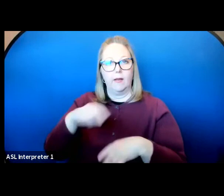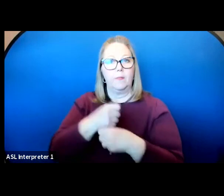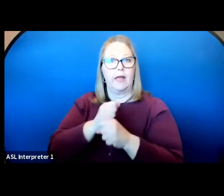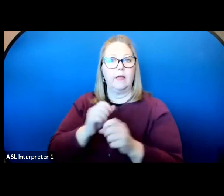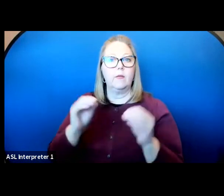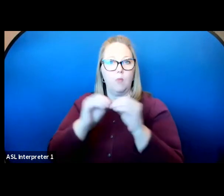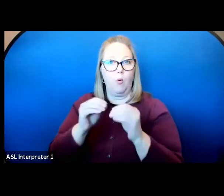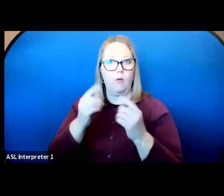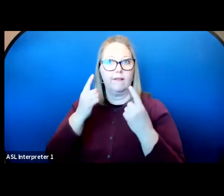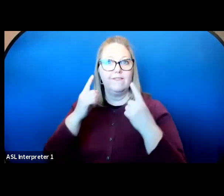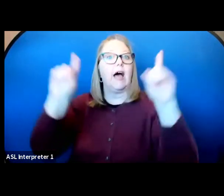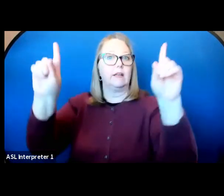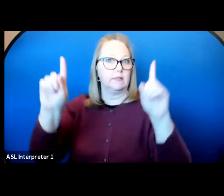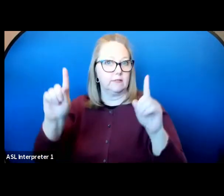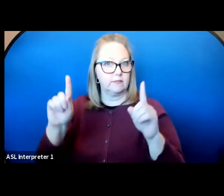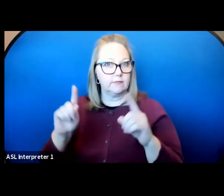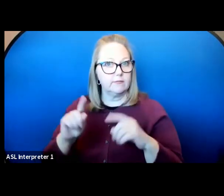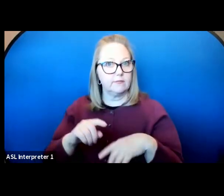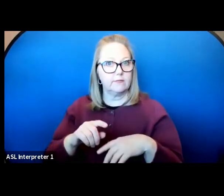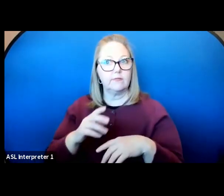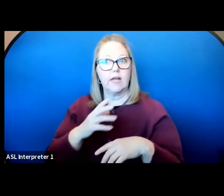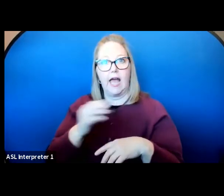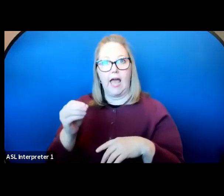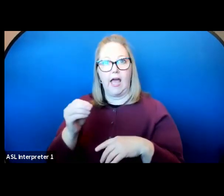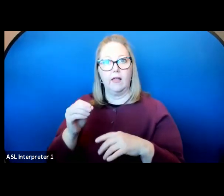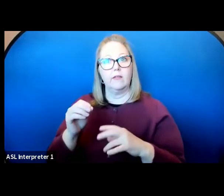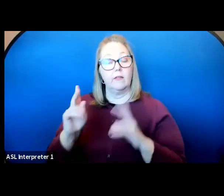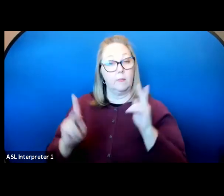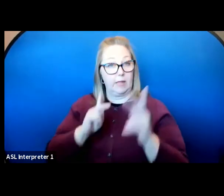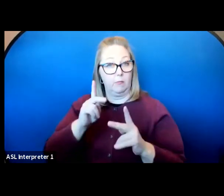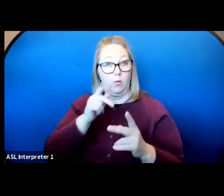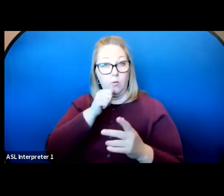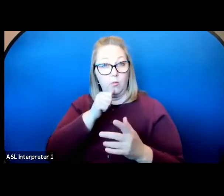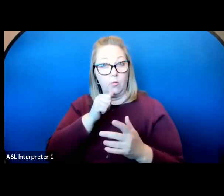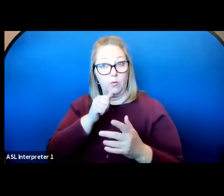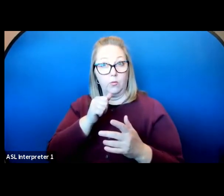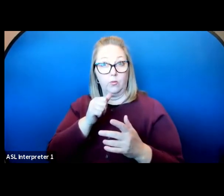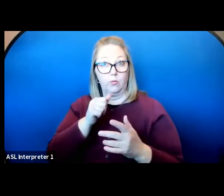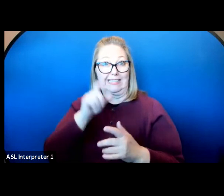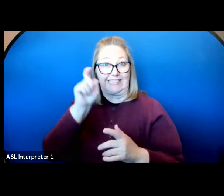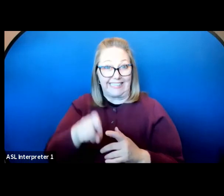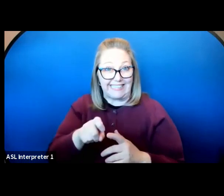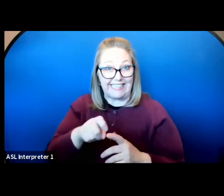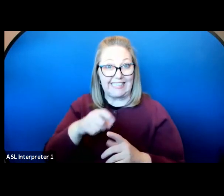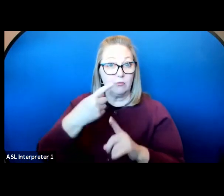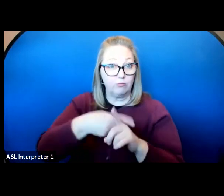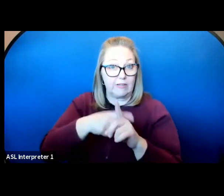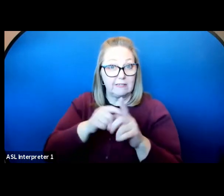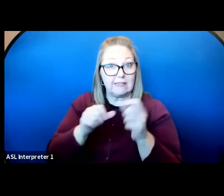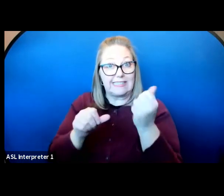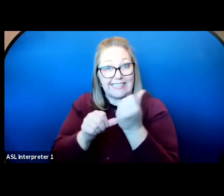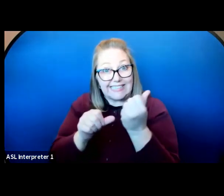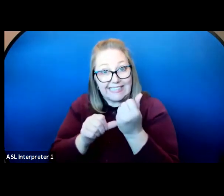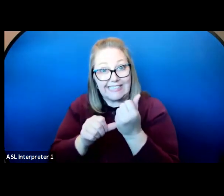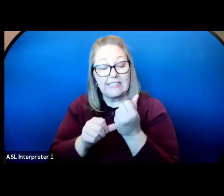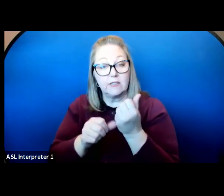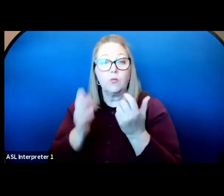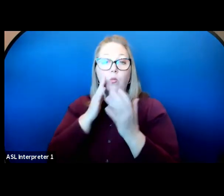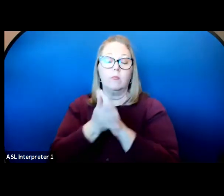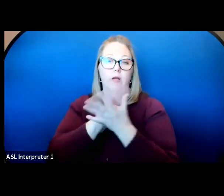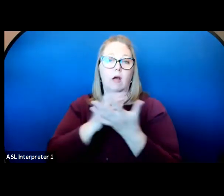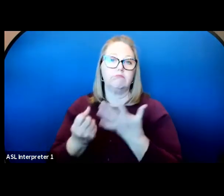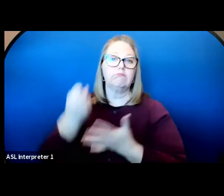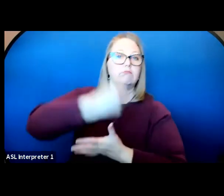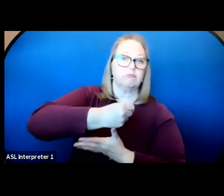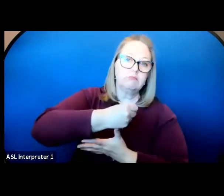effective process, and to prioritize those cases that do need to prioritize for rental assistance, and to